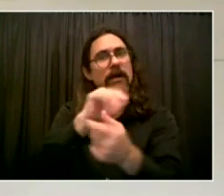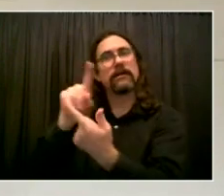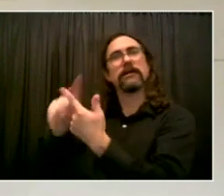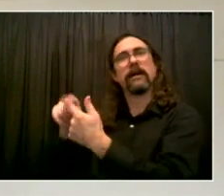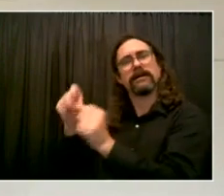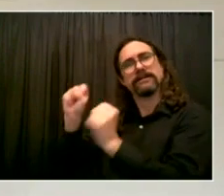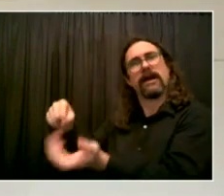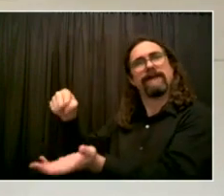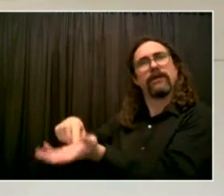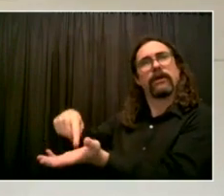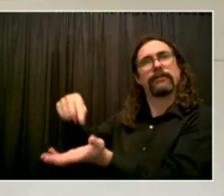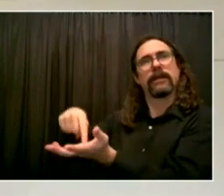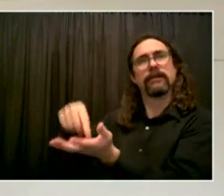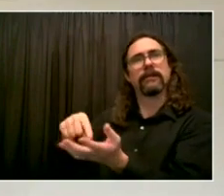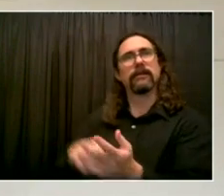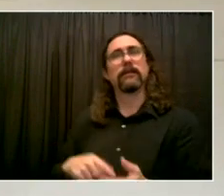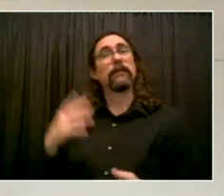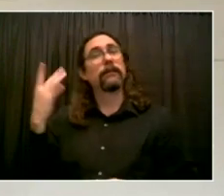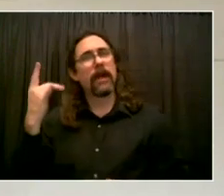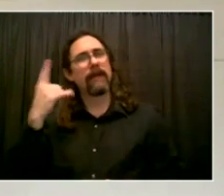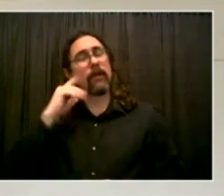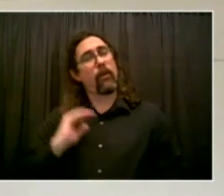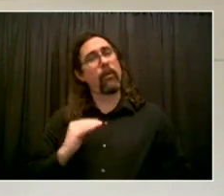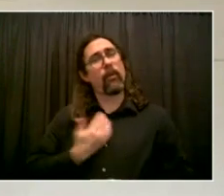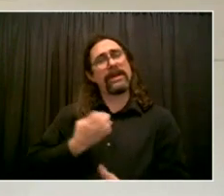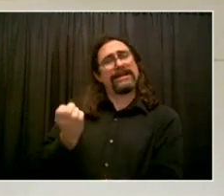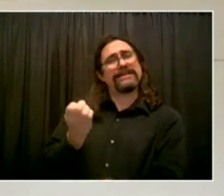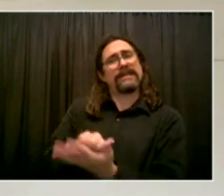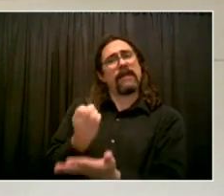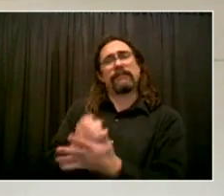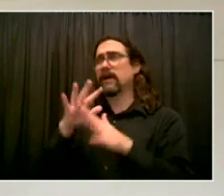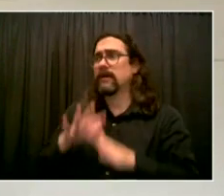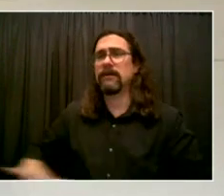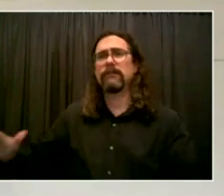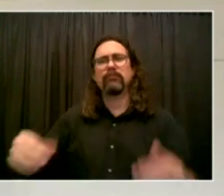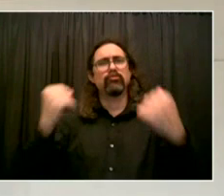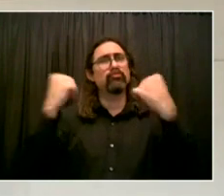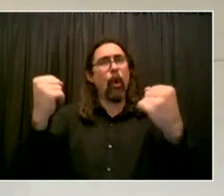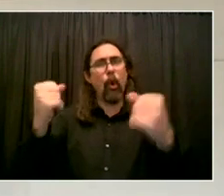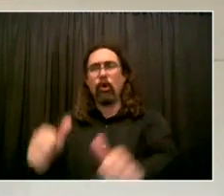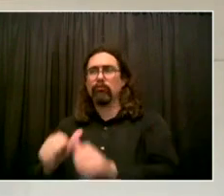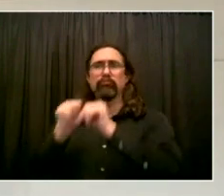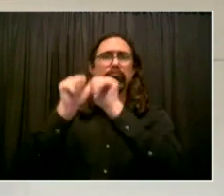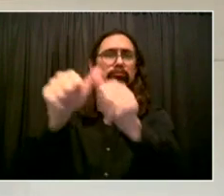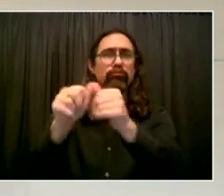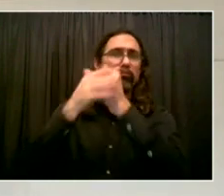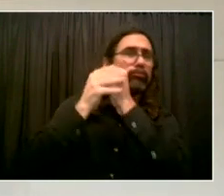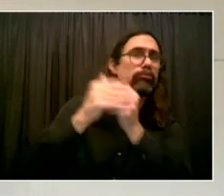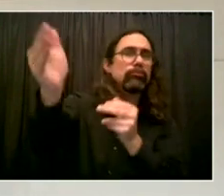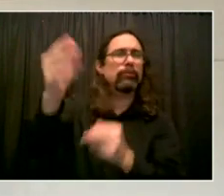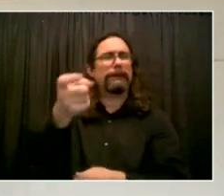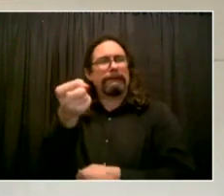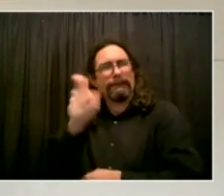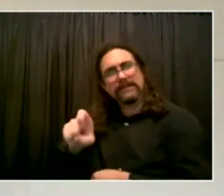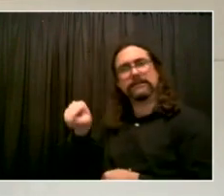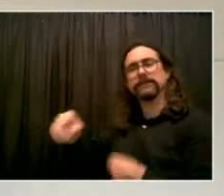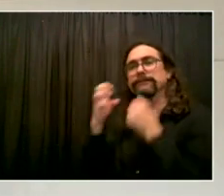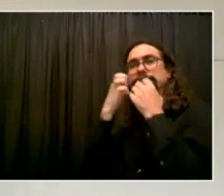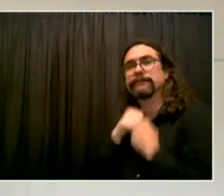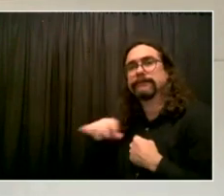in NYCHA repairs citywide, and I'm so proud to join you in announcing a big first step towards this goal, $111